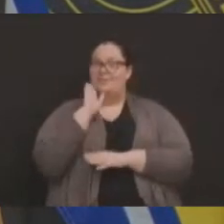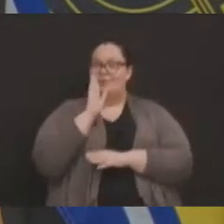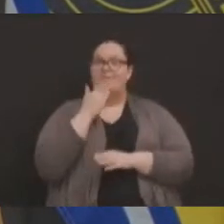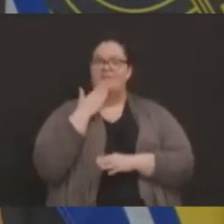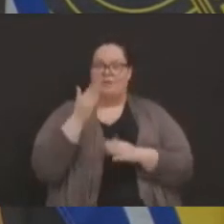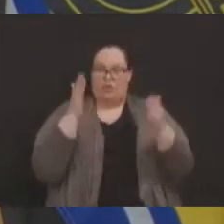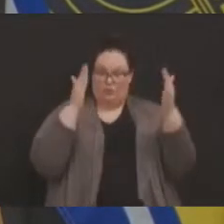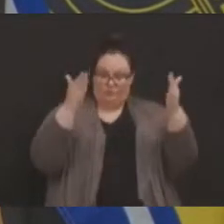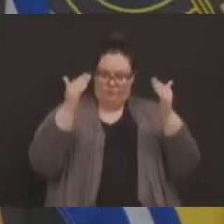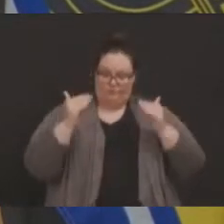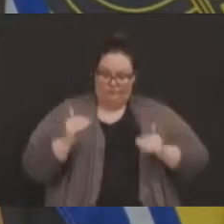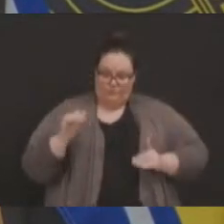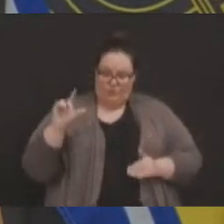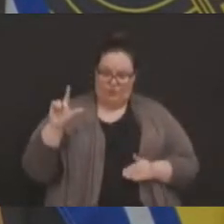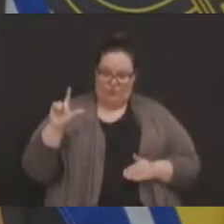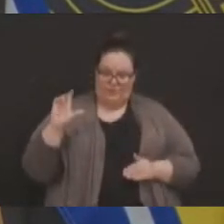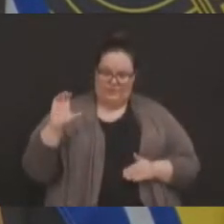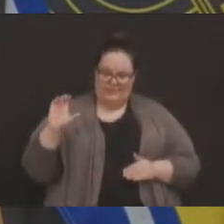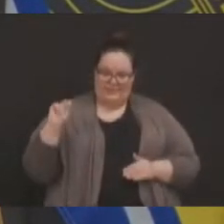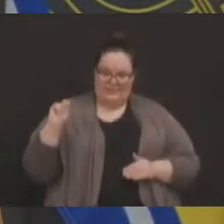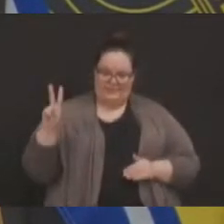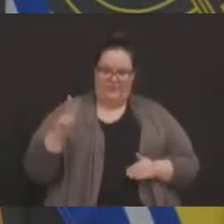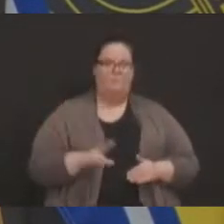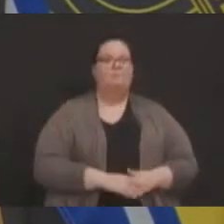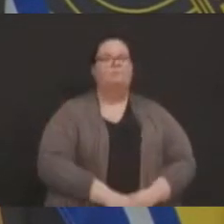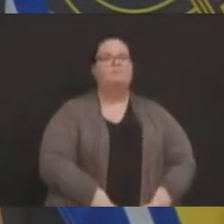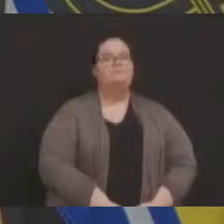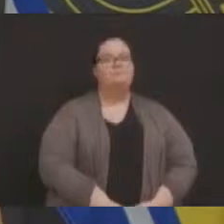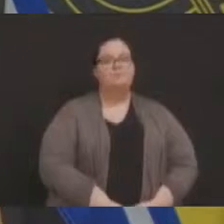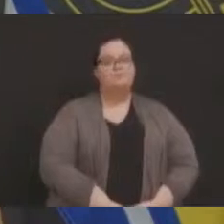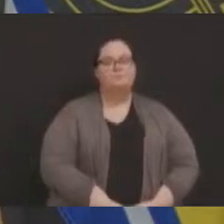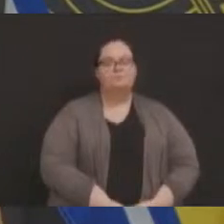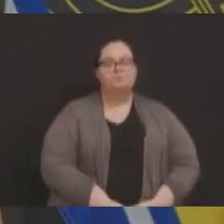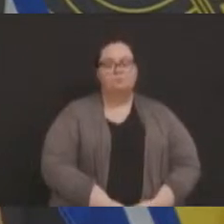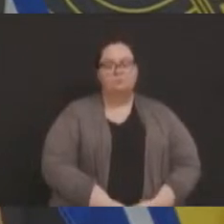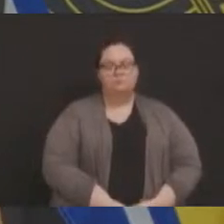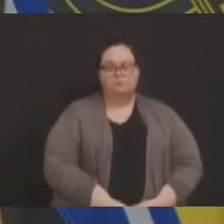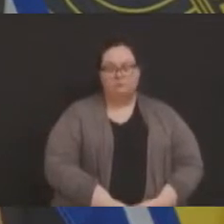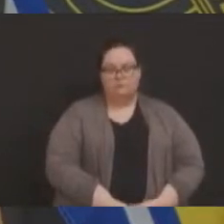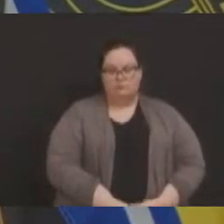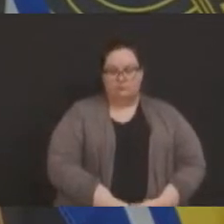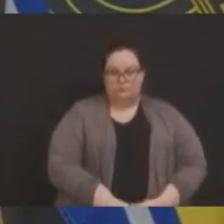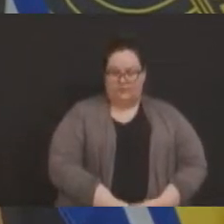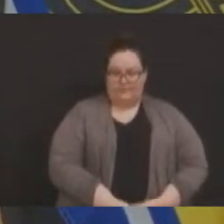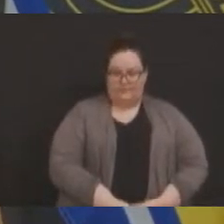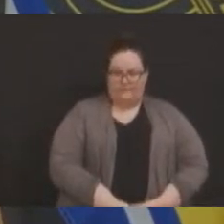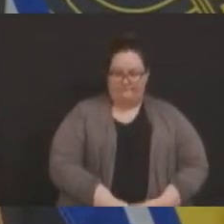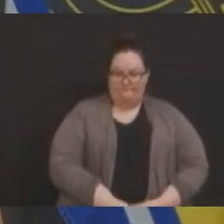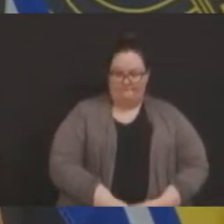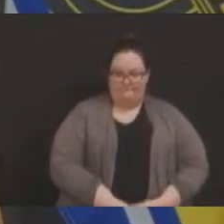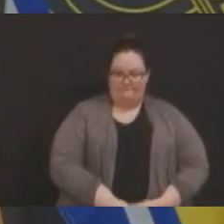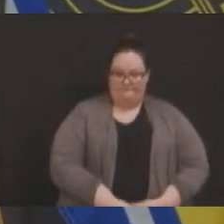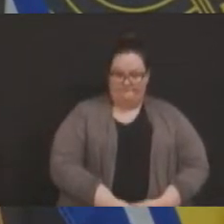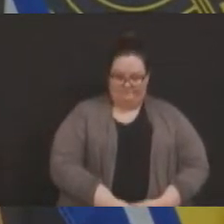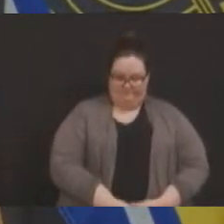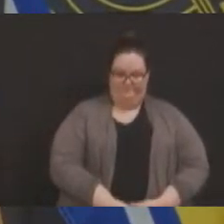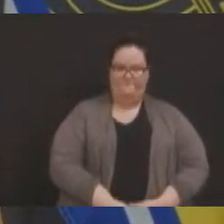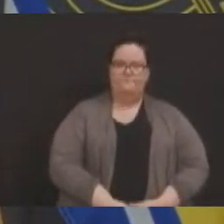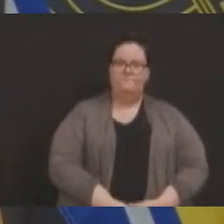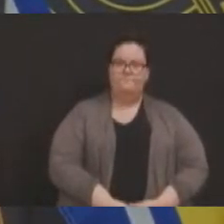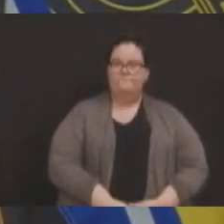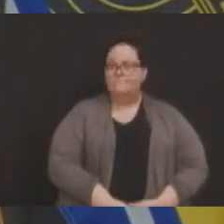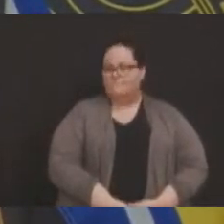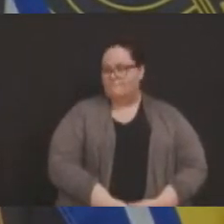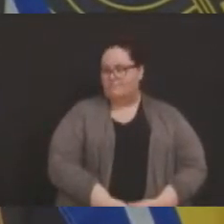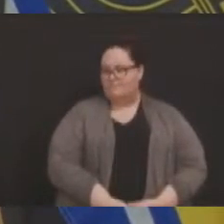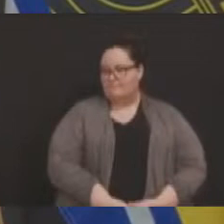Thank you, Bruce. This question would be for Dr. Russell. With the situation what is the situation in the Moncton